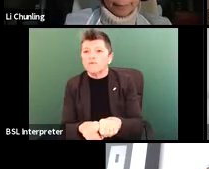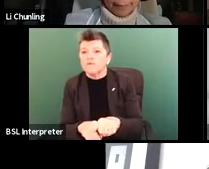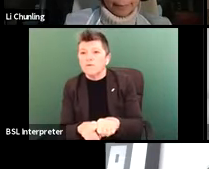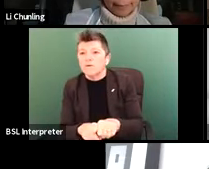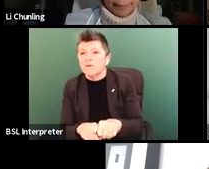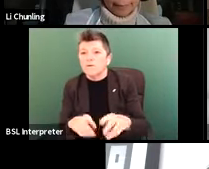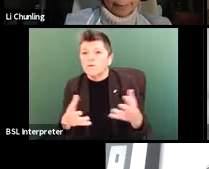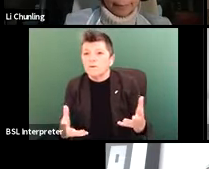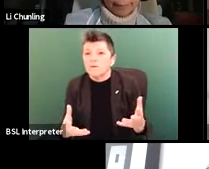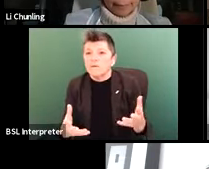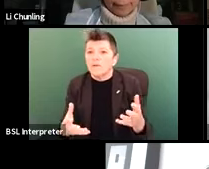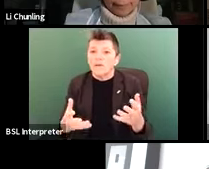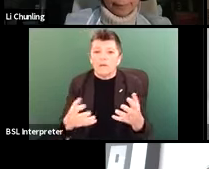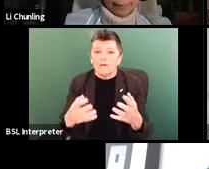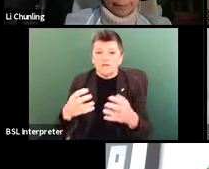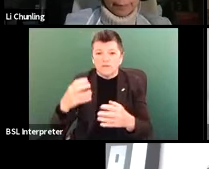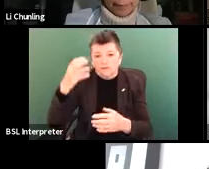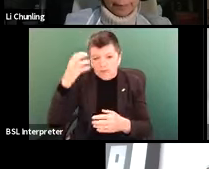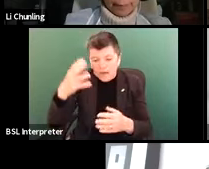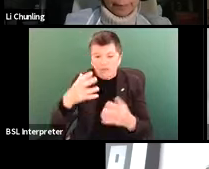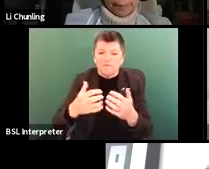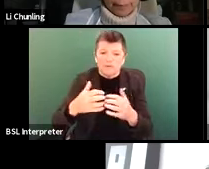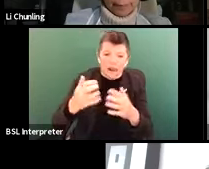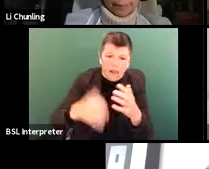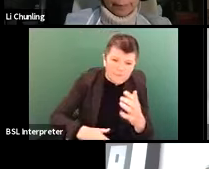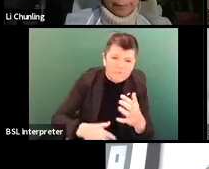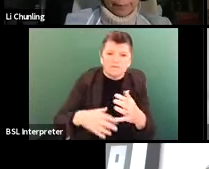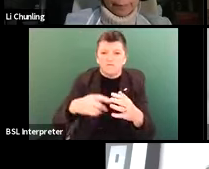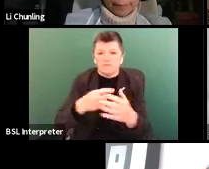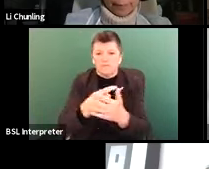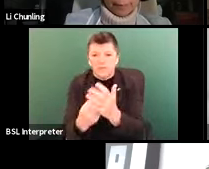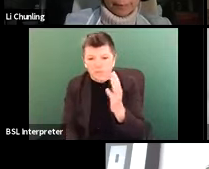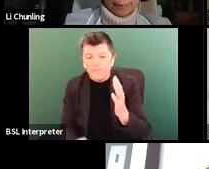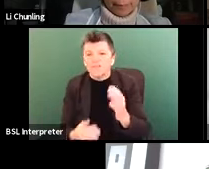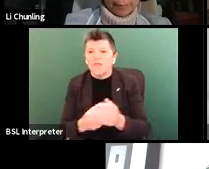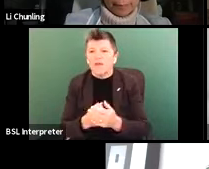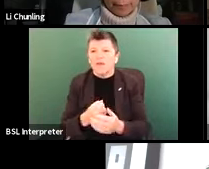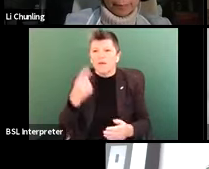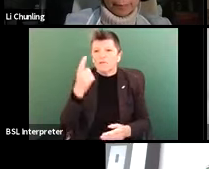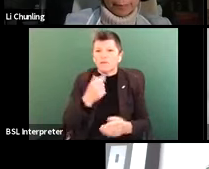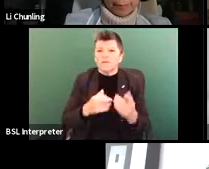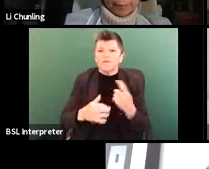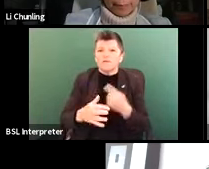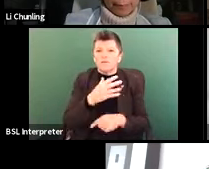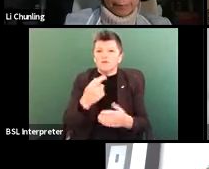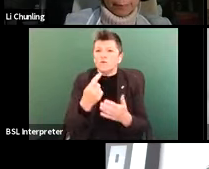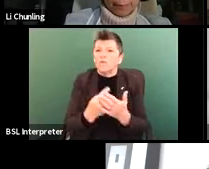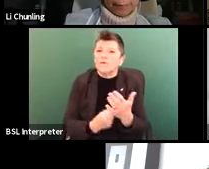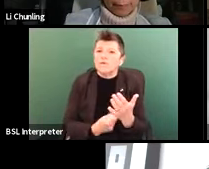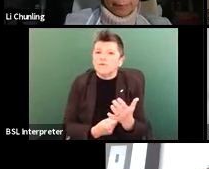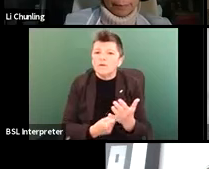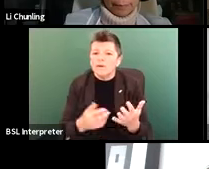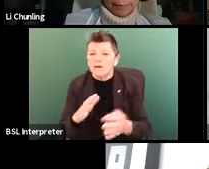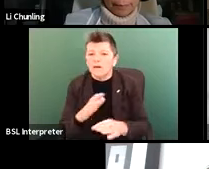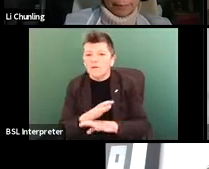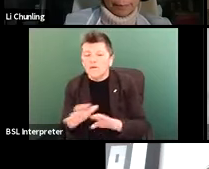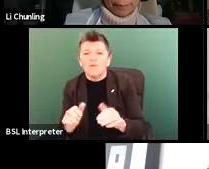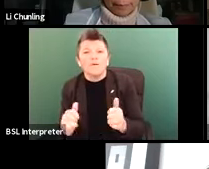and collapse of states. Okay, you will think that my social policies are relatively